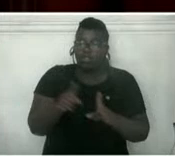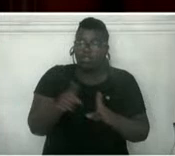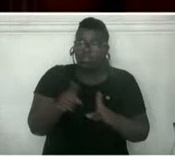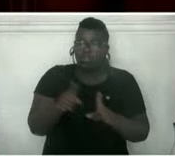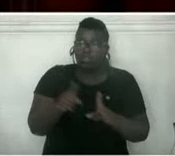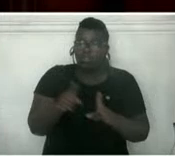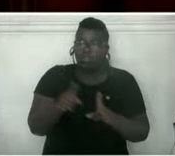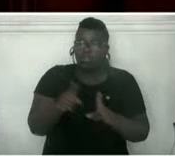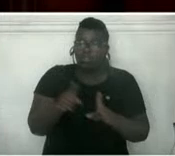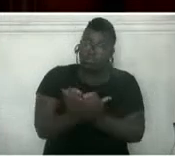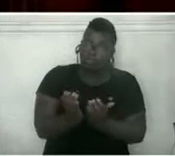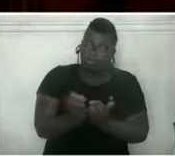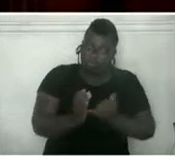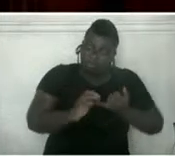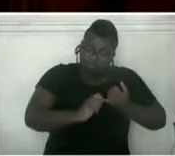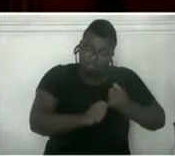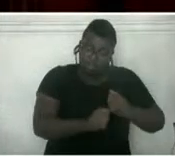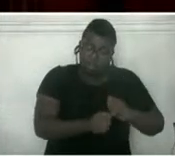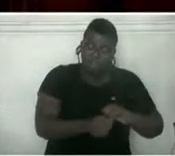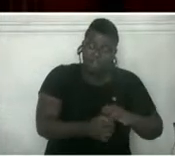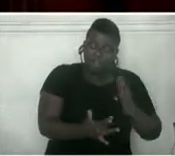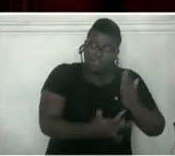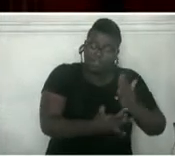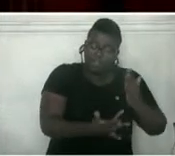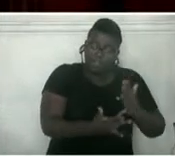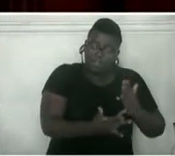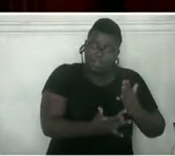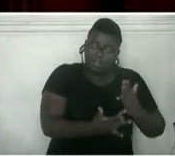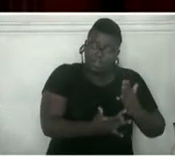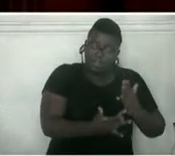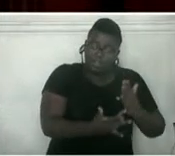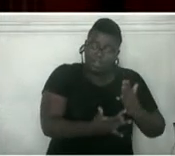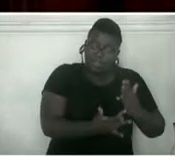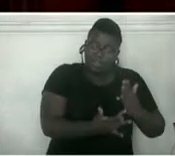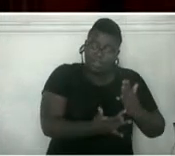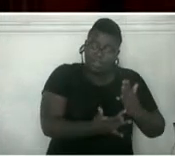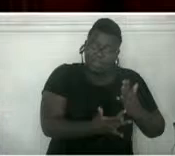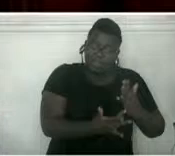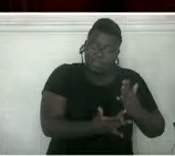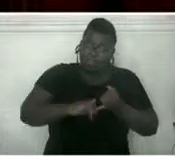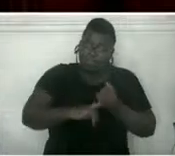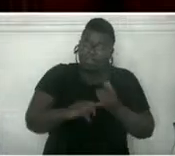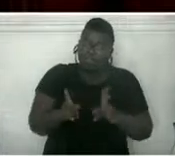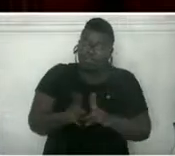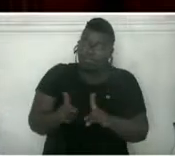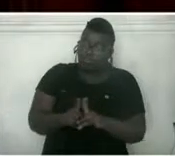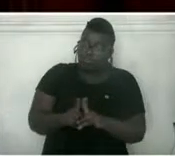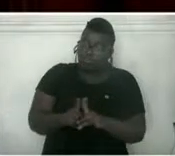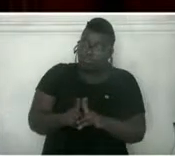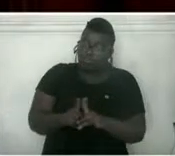province piloting the technical occupational subject as part of introduction of the